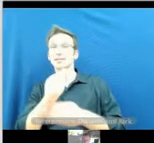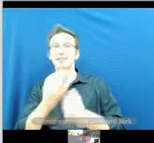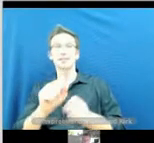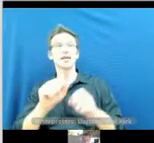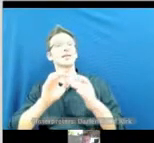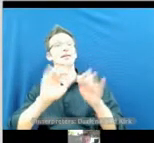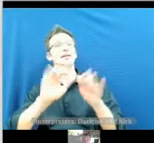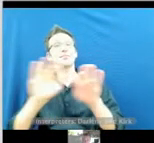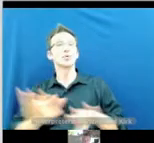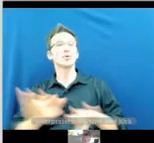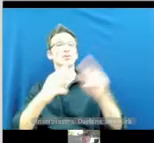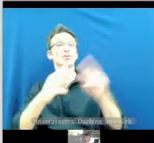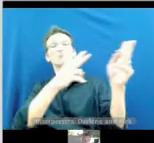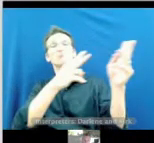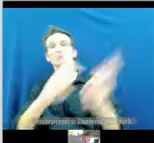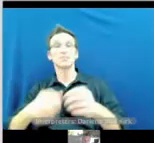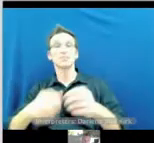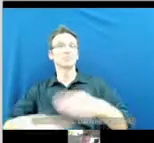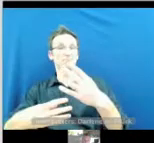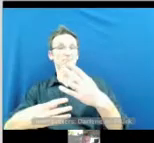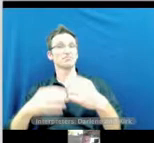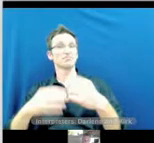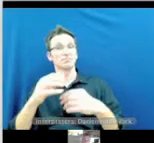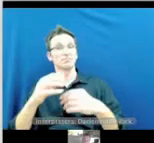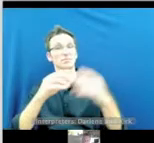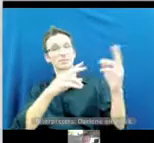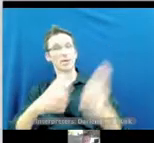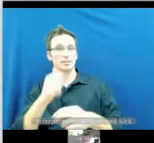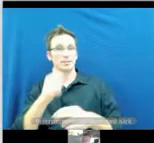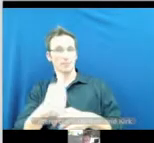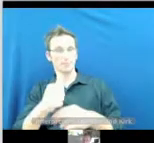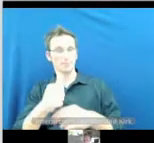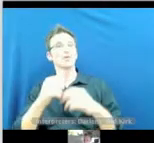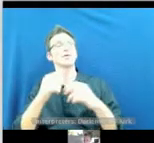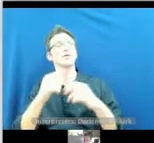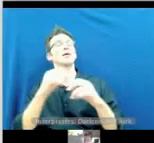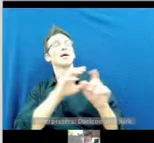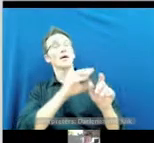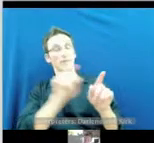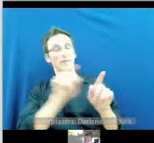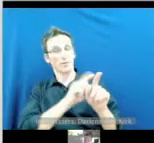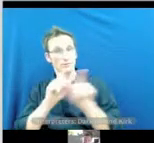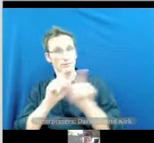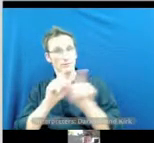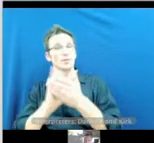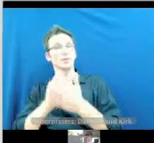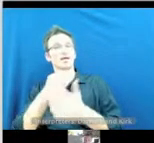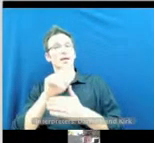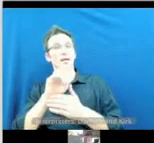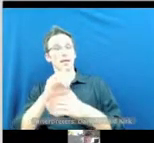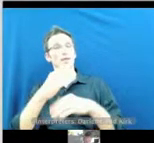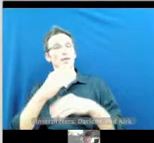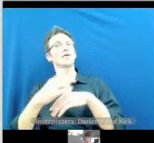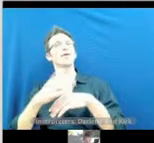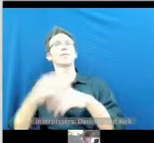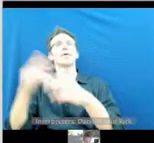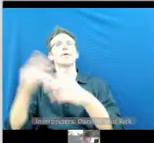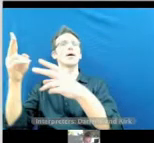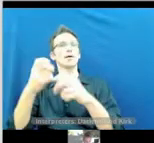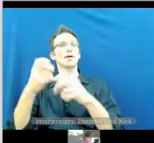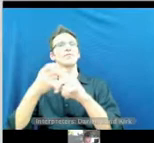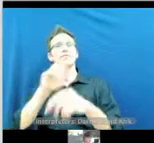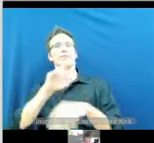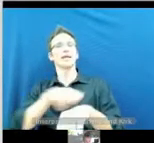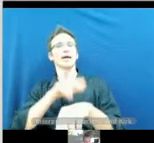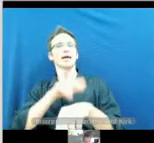a variety of locations, and it's available on the National Task Force website, which